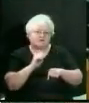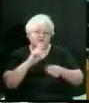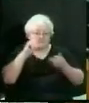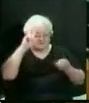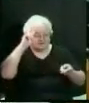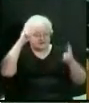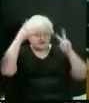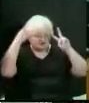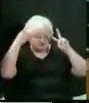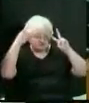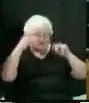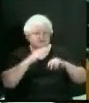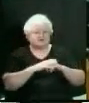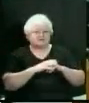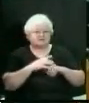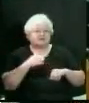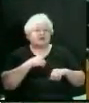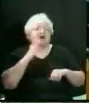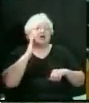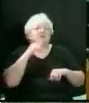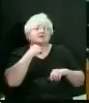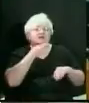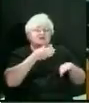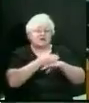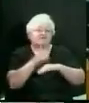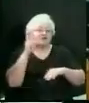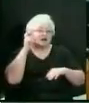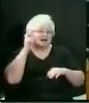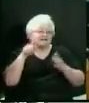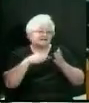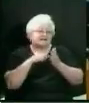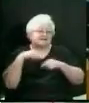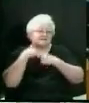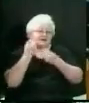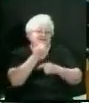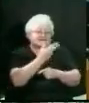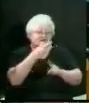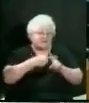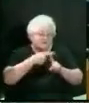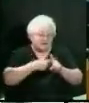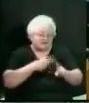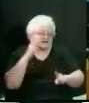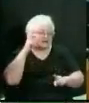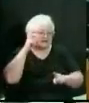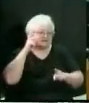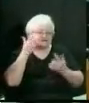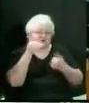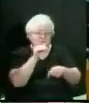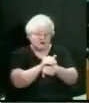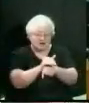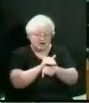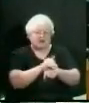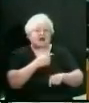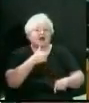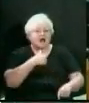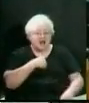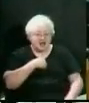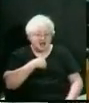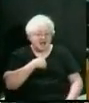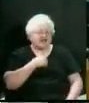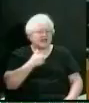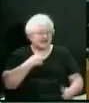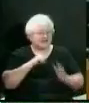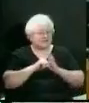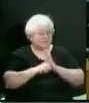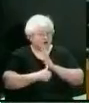misconstrued. And I'll tell you, after listening to this for the past several months and listening to this tonight, I really have the